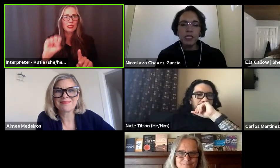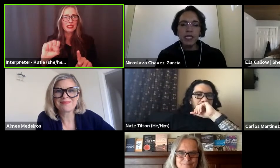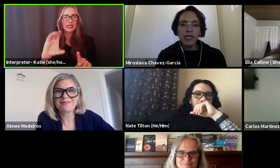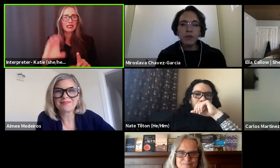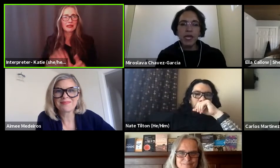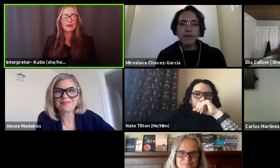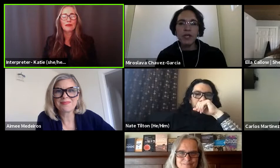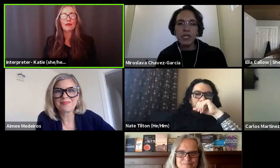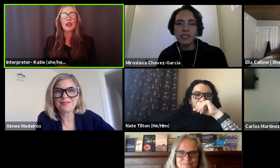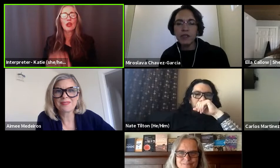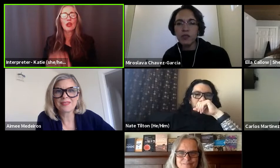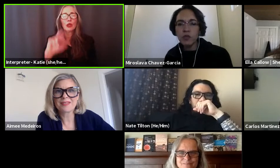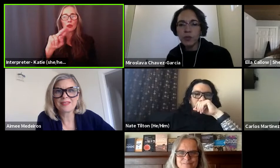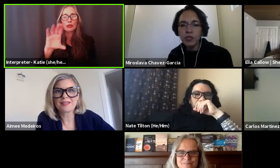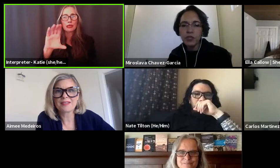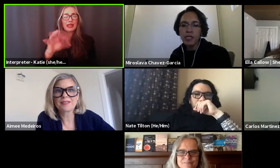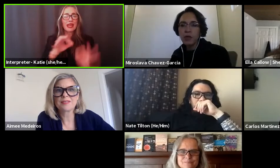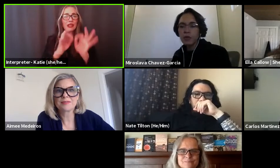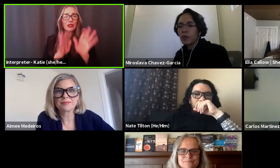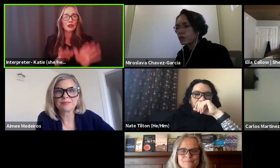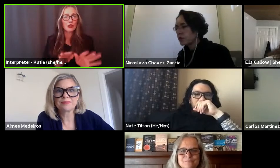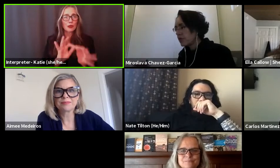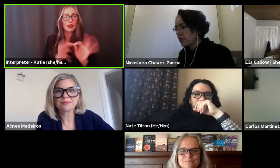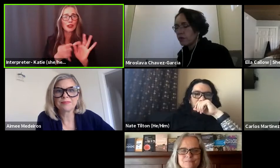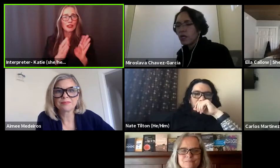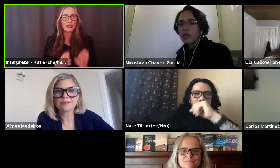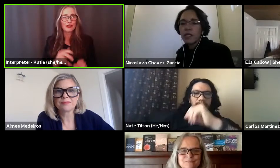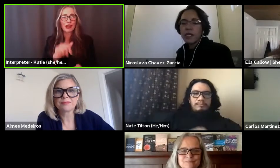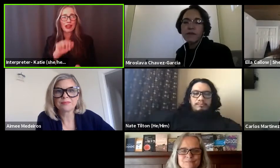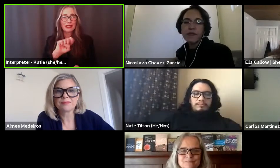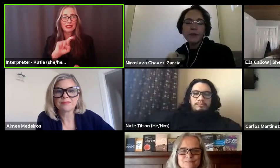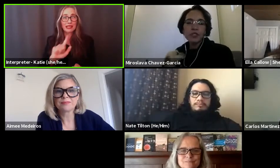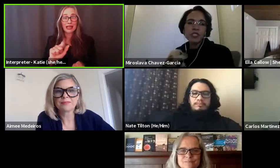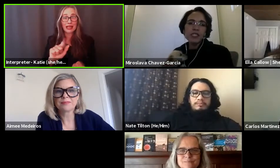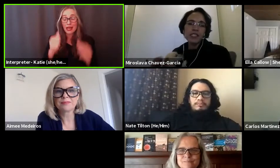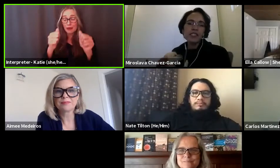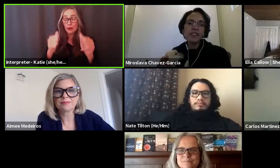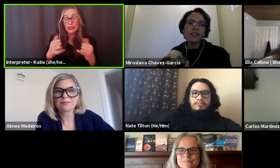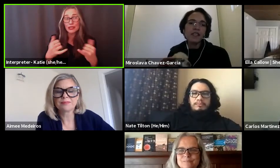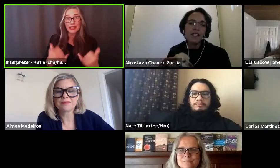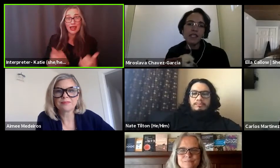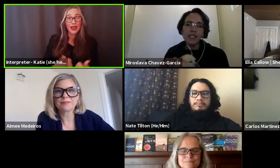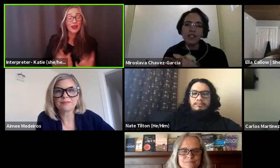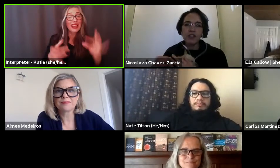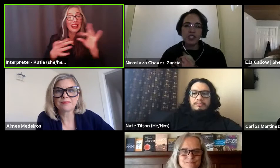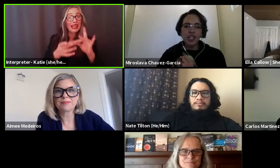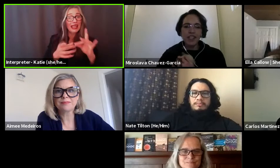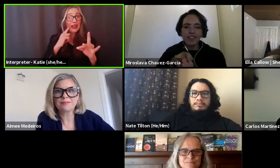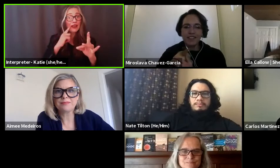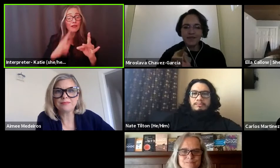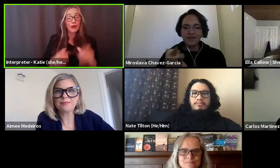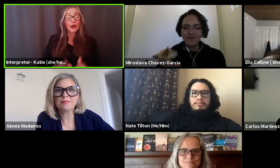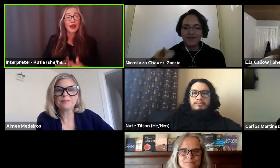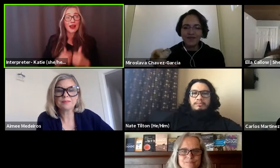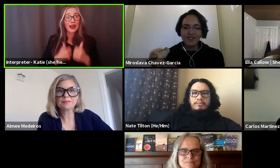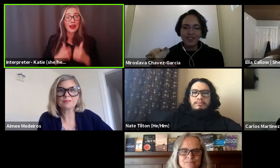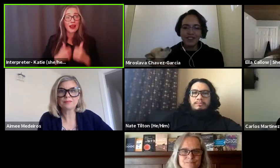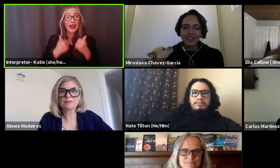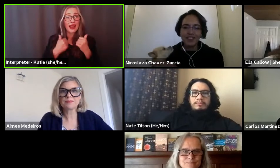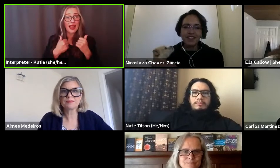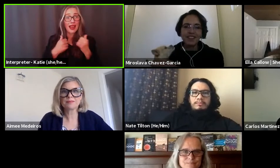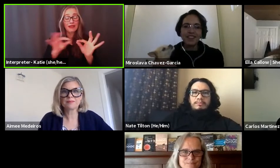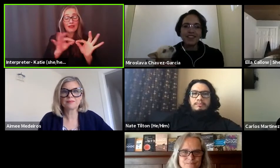posting again we have our asl interpreters and i will post now the live captioning link in our chat